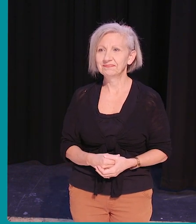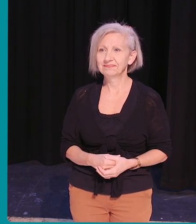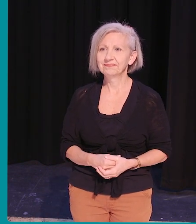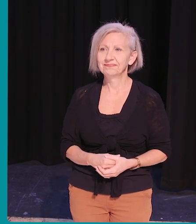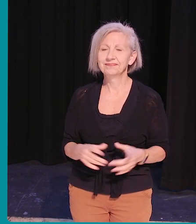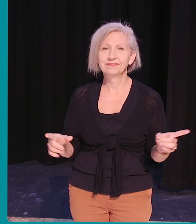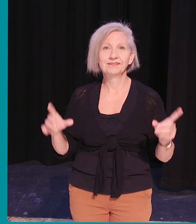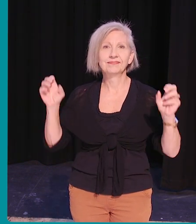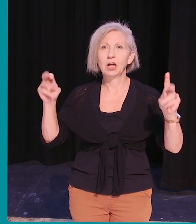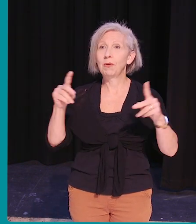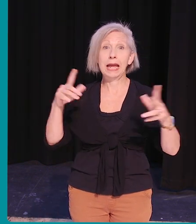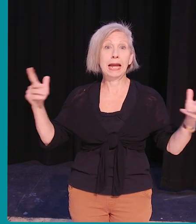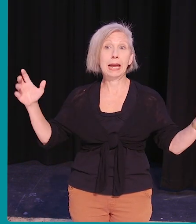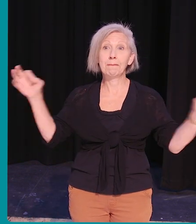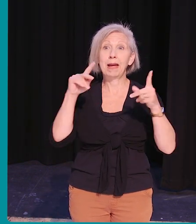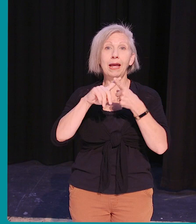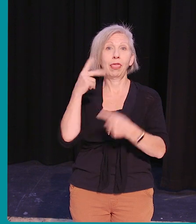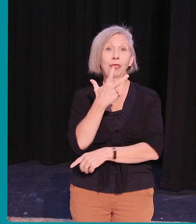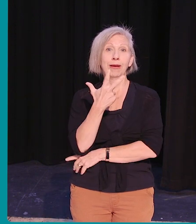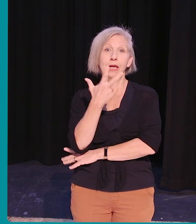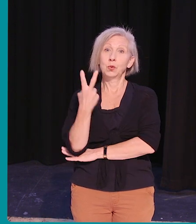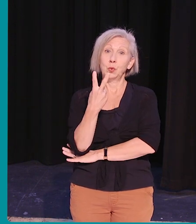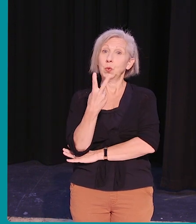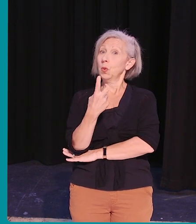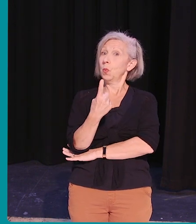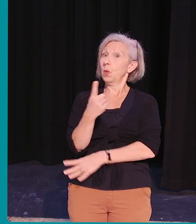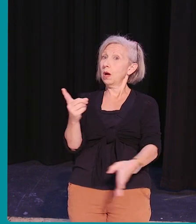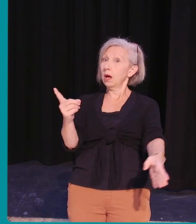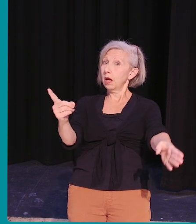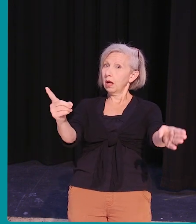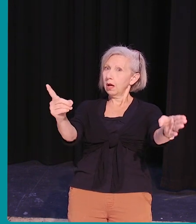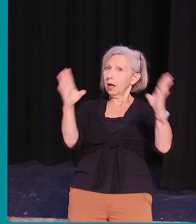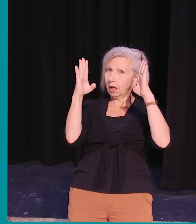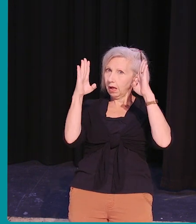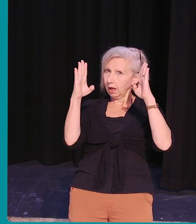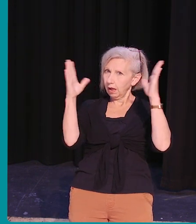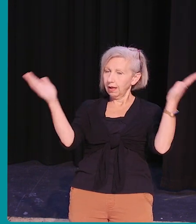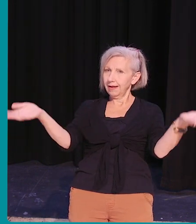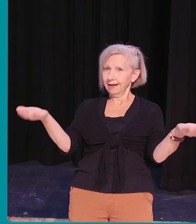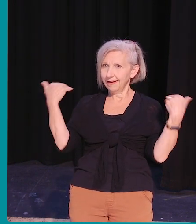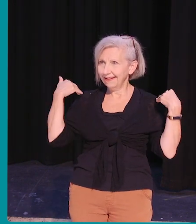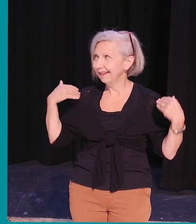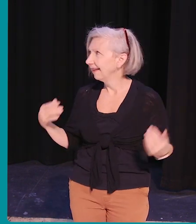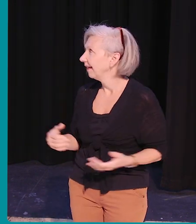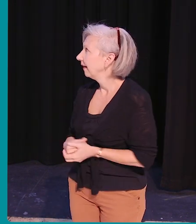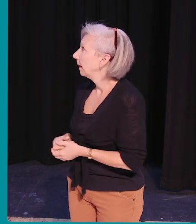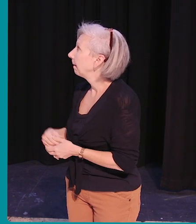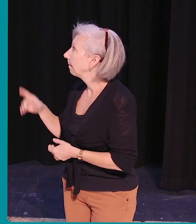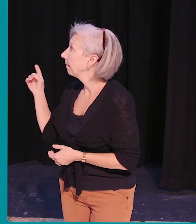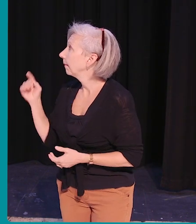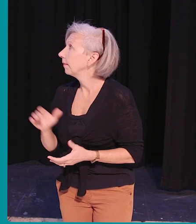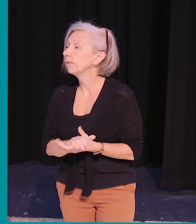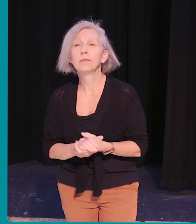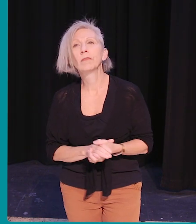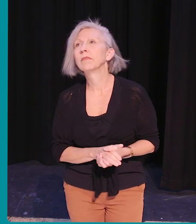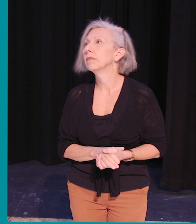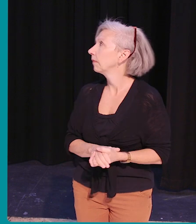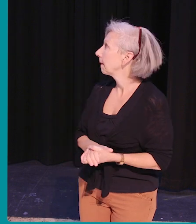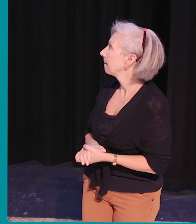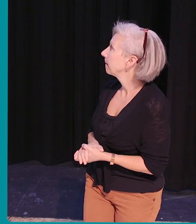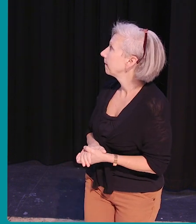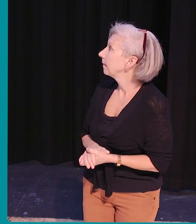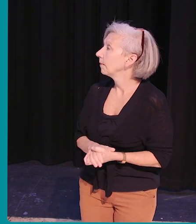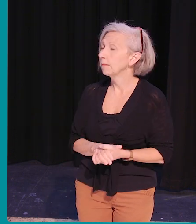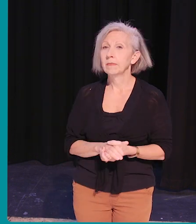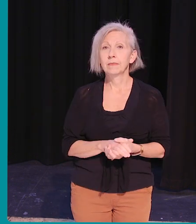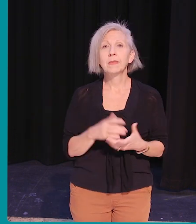All right, and we're back in 3, 2, 1. Let's rock it. Okay, so this morning we're going to go through a